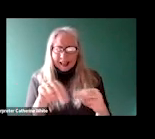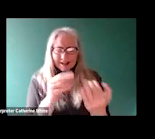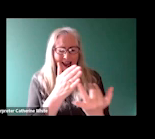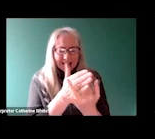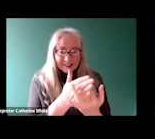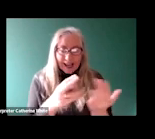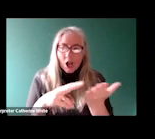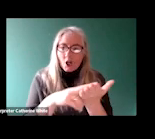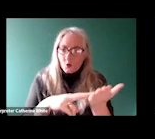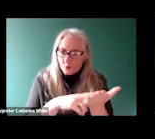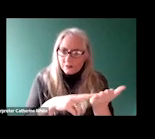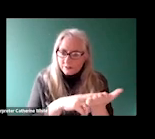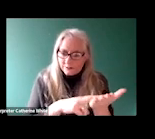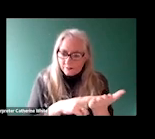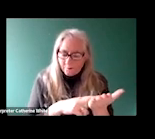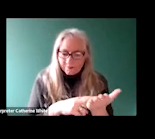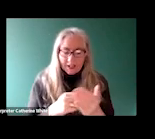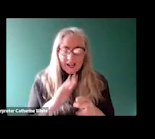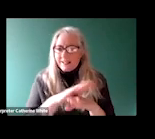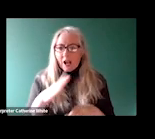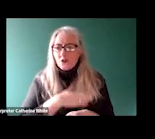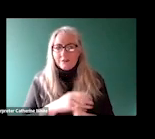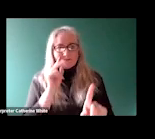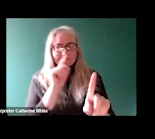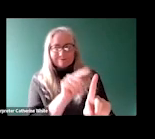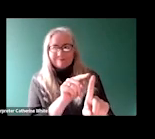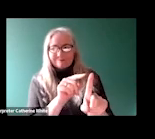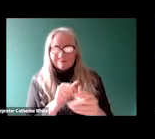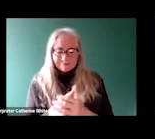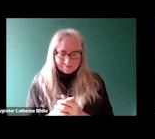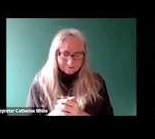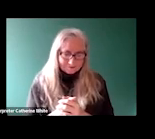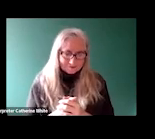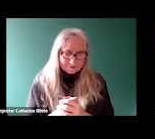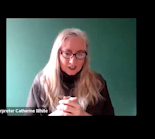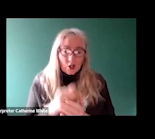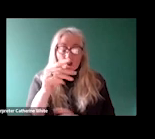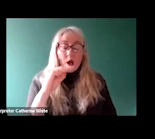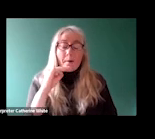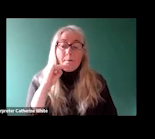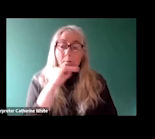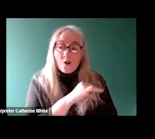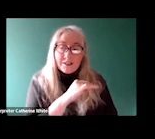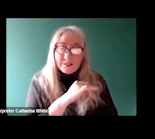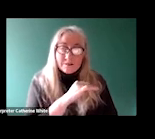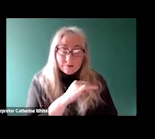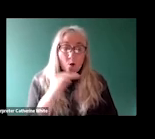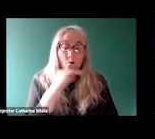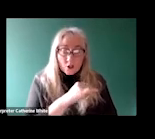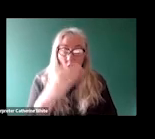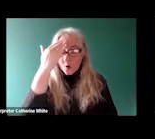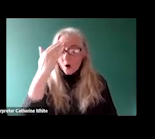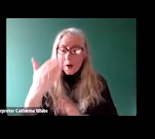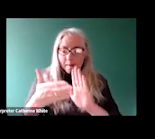usable, moving on from the visitable standard. Now, of course, it's very important to emphasize, we all know that